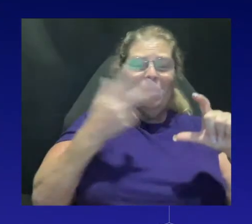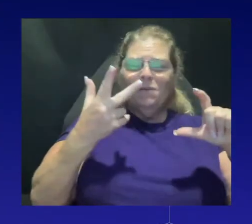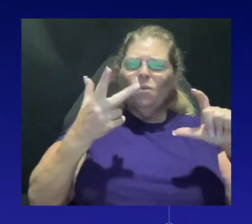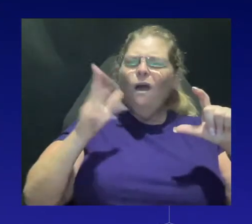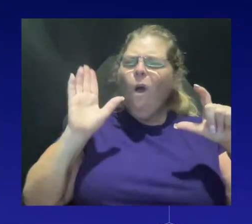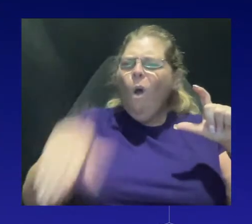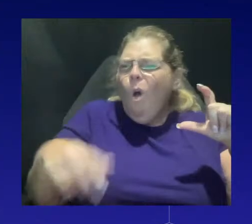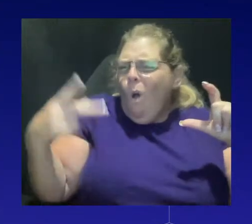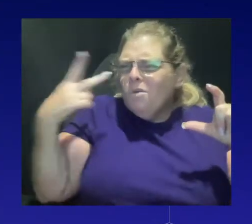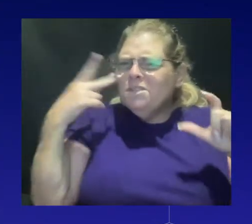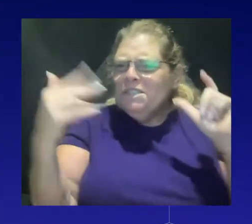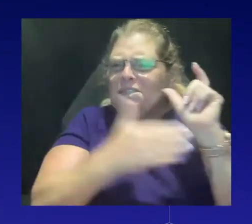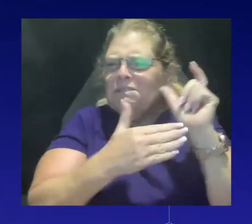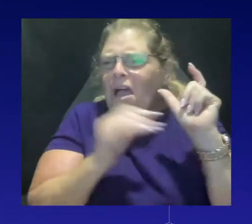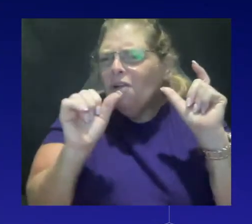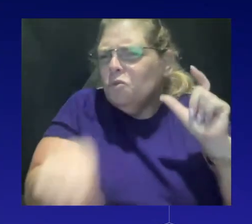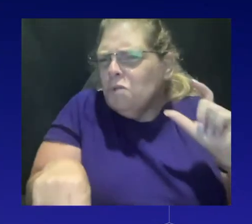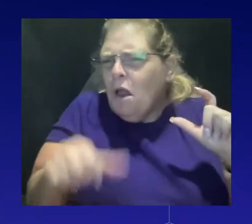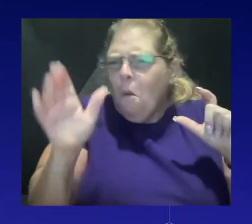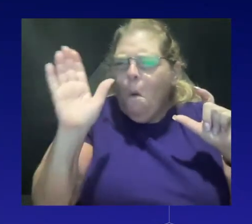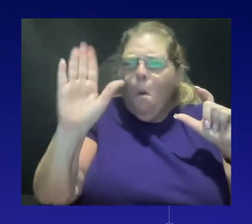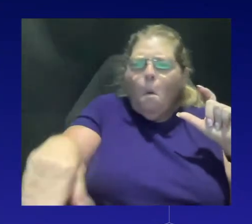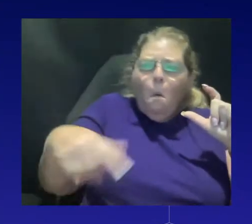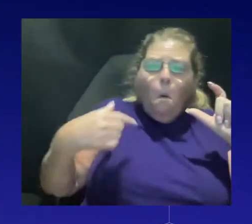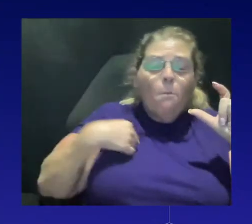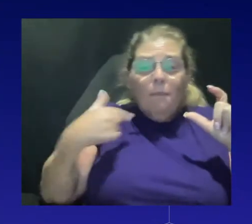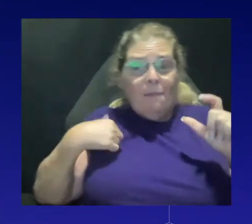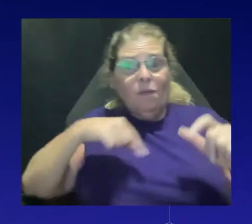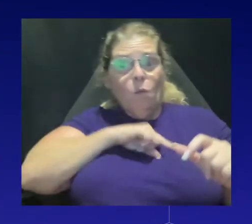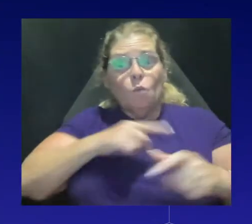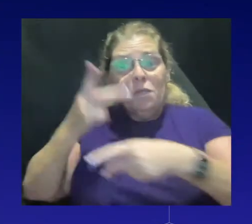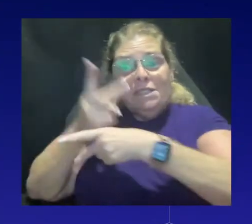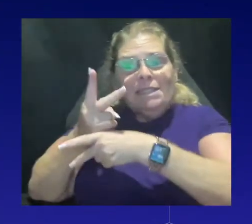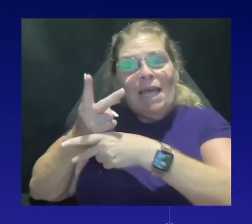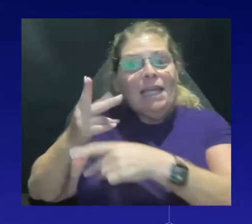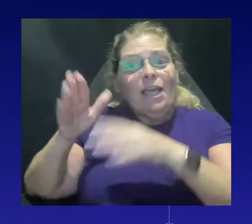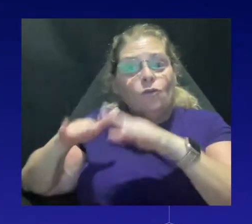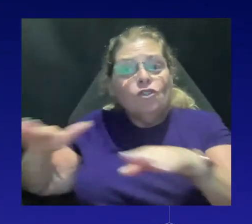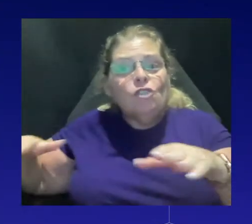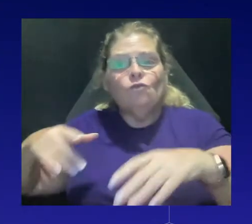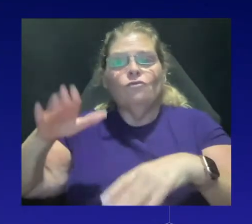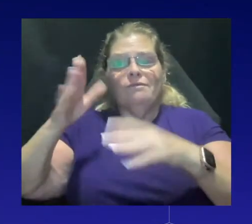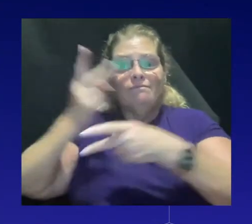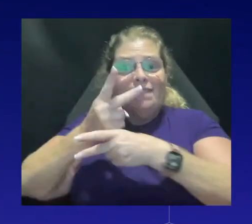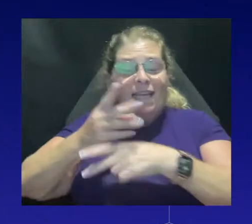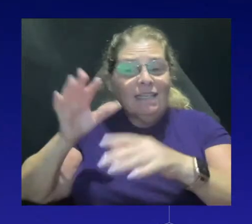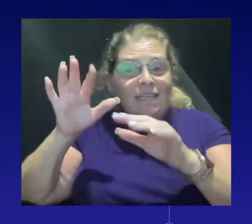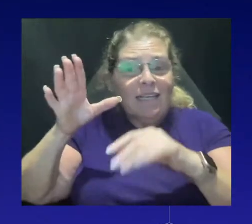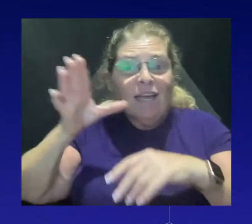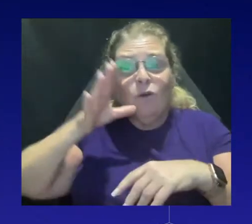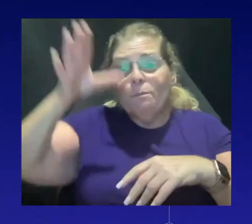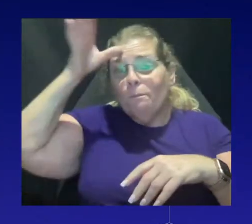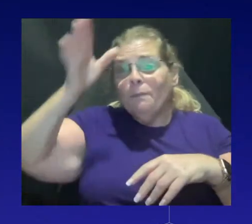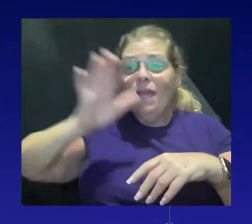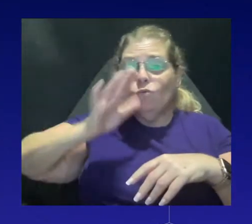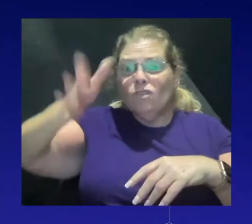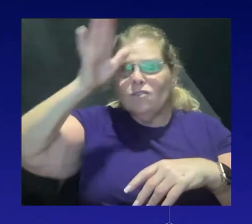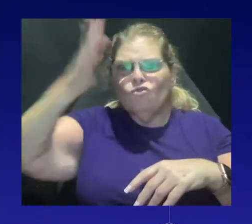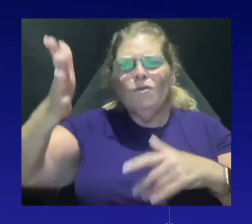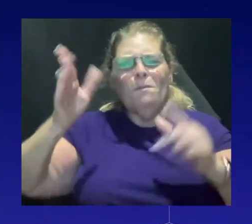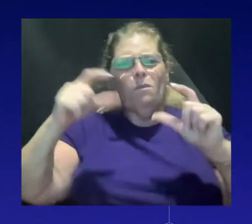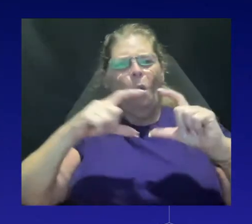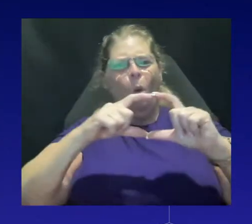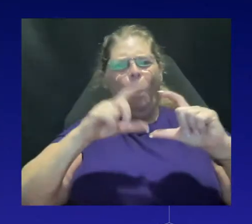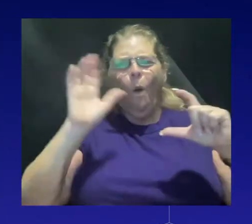doctor, for those of us that are caretakers of people big and small, to be able to take care of our families with a peace of mind that, again, I